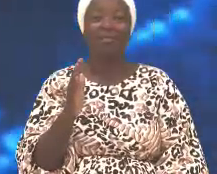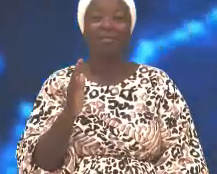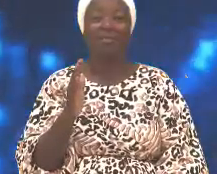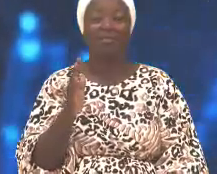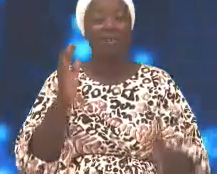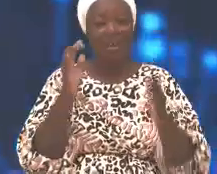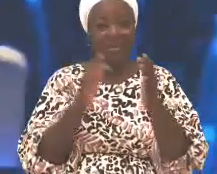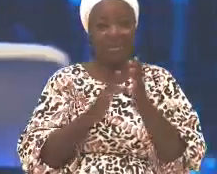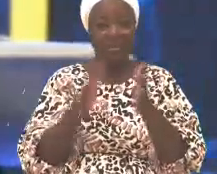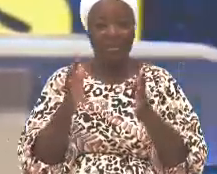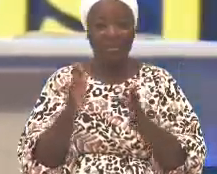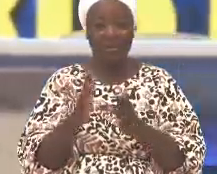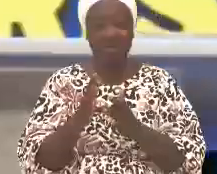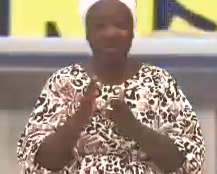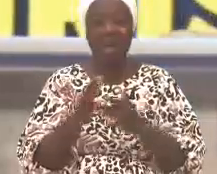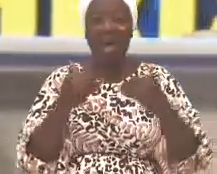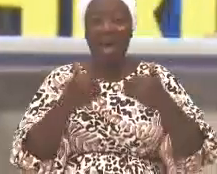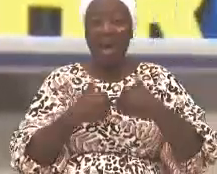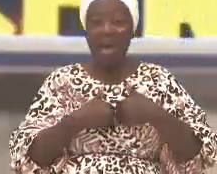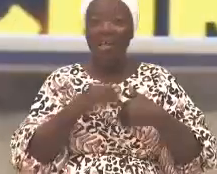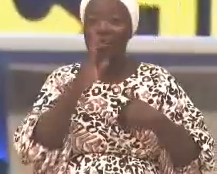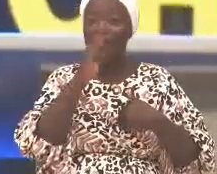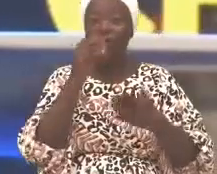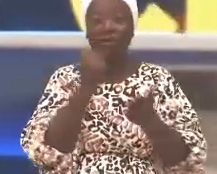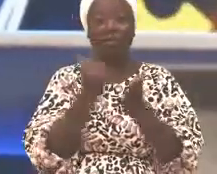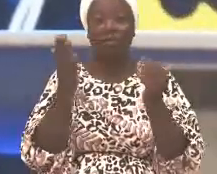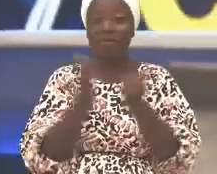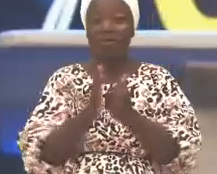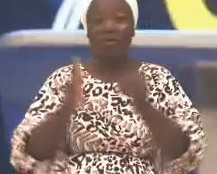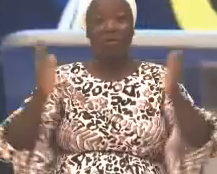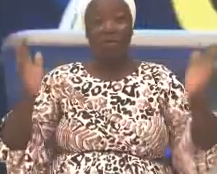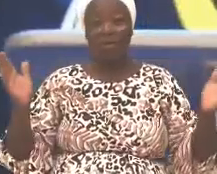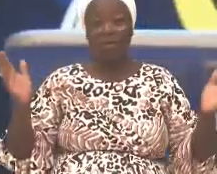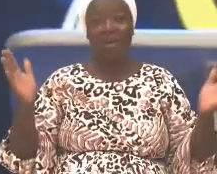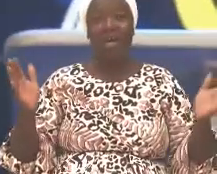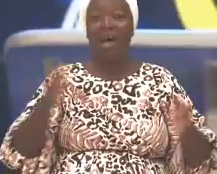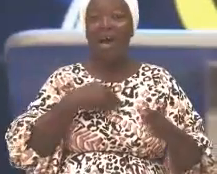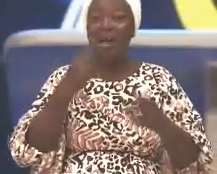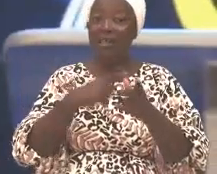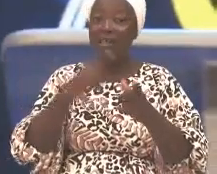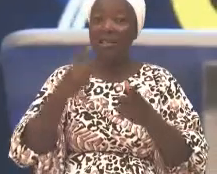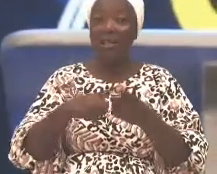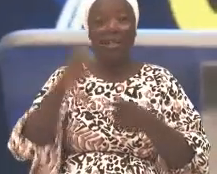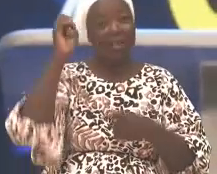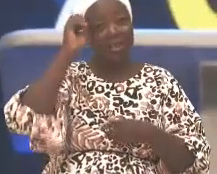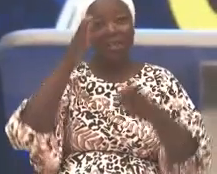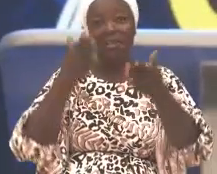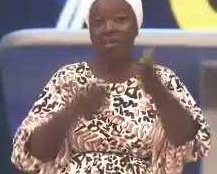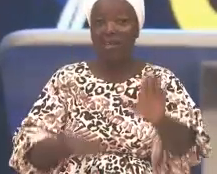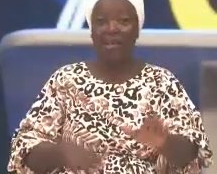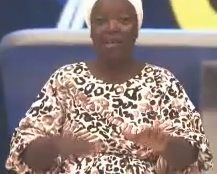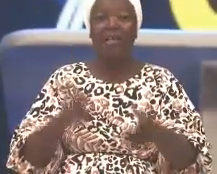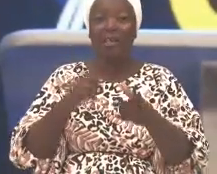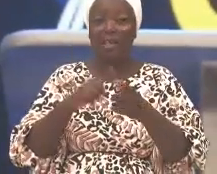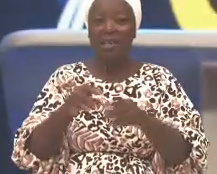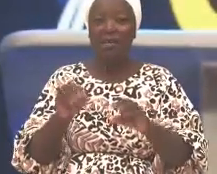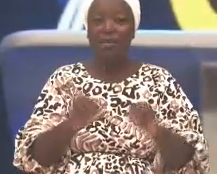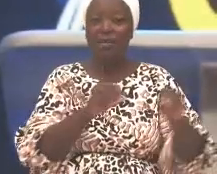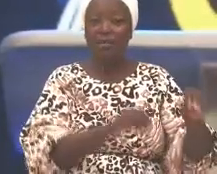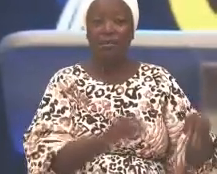Jesus had been crucified, and then he died. They put him in